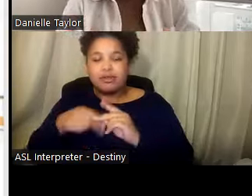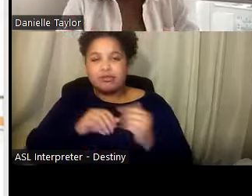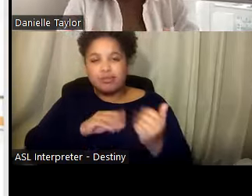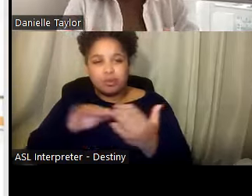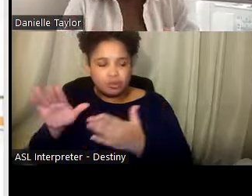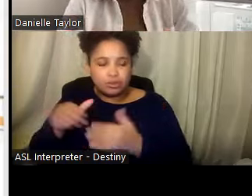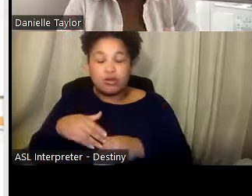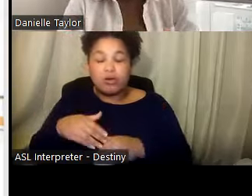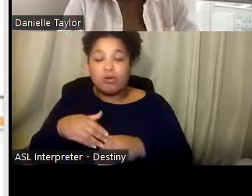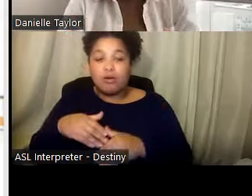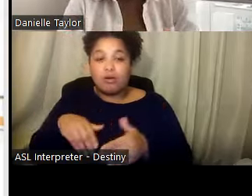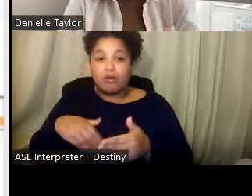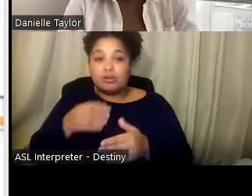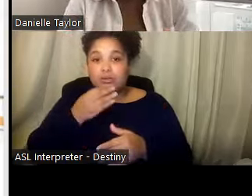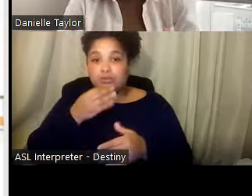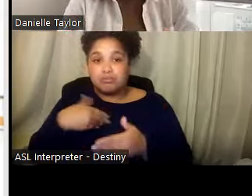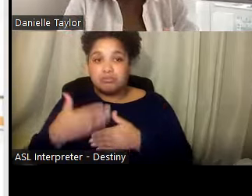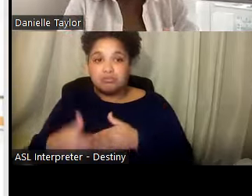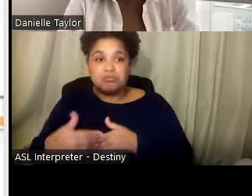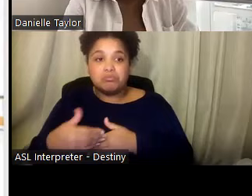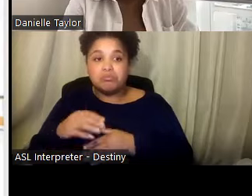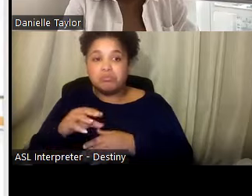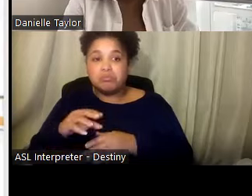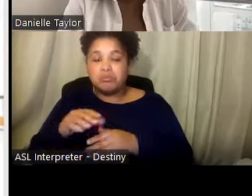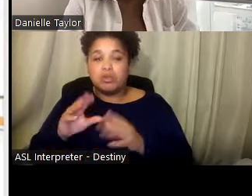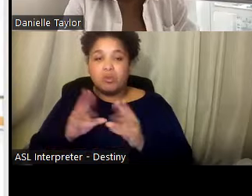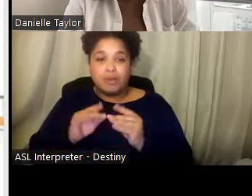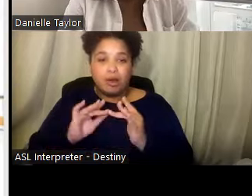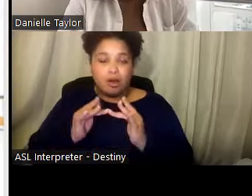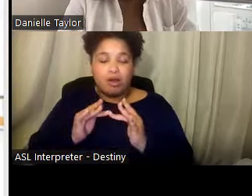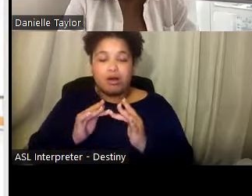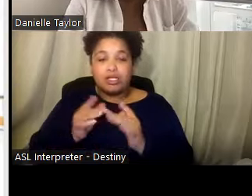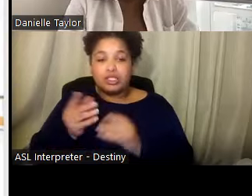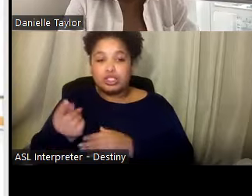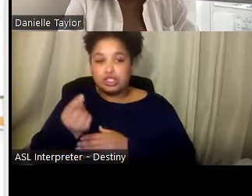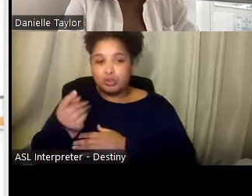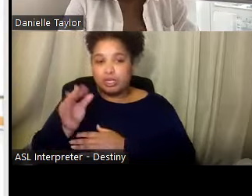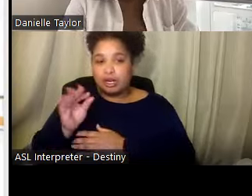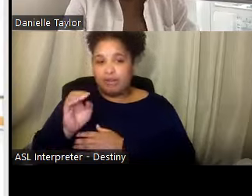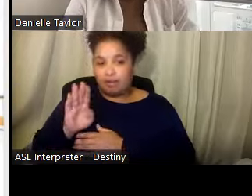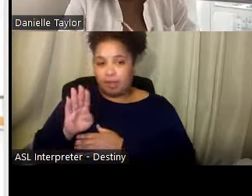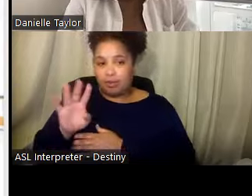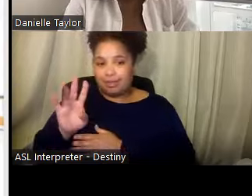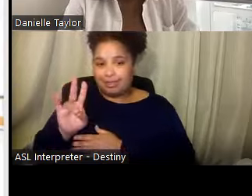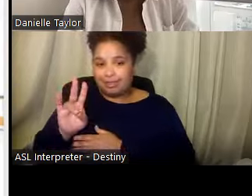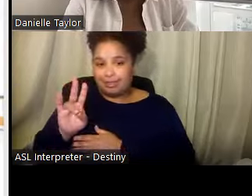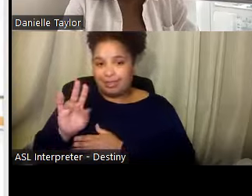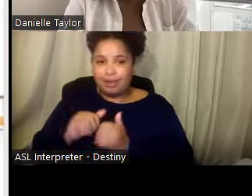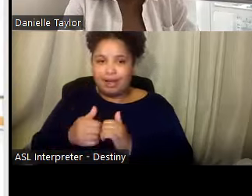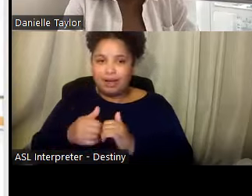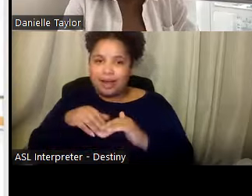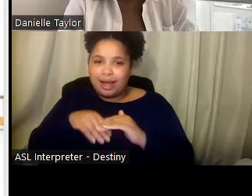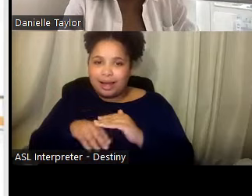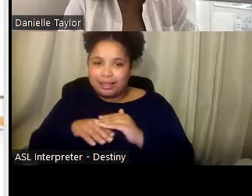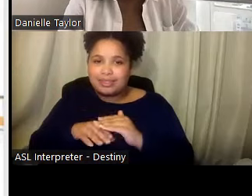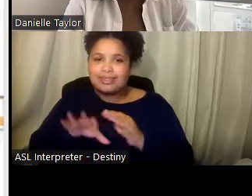So our upcoming webinar, our next one is on Tuesday, February 7th, around assessing and connecting with the caregiver. We've had great attendance at